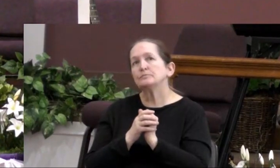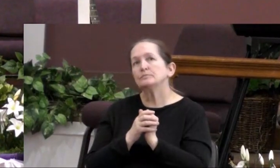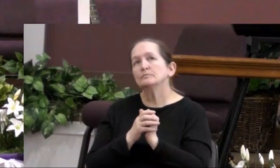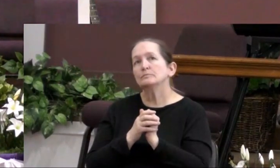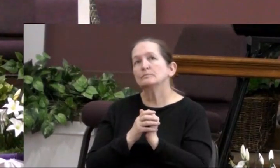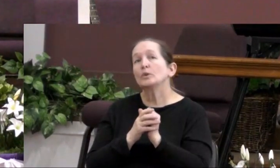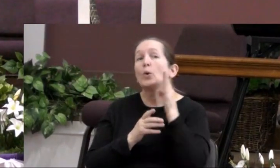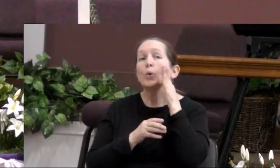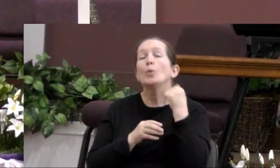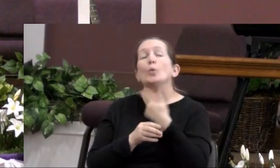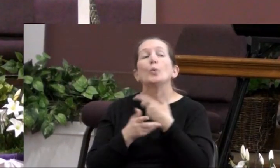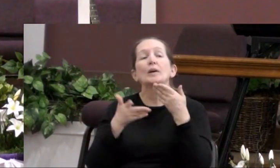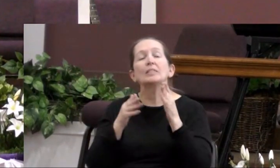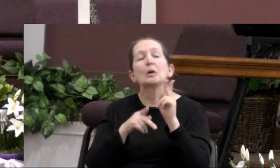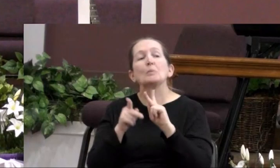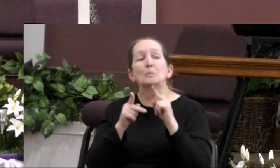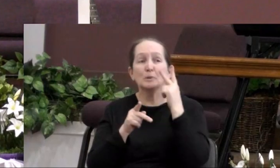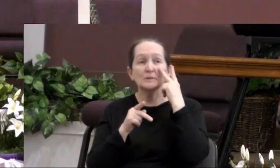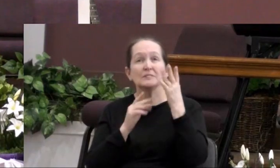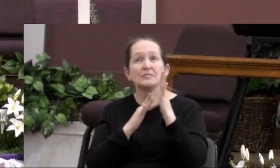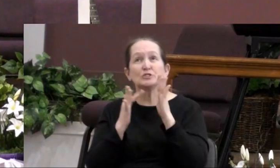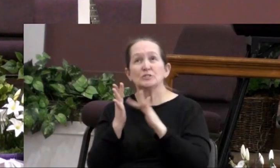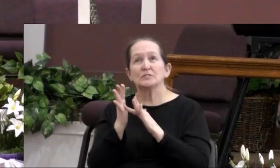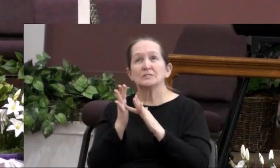Will we allow people to see Jesus?